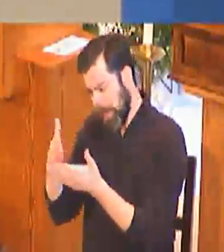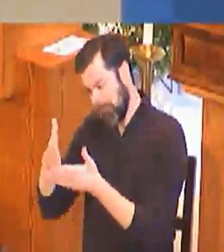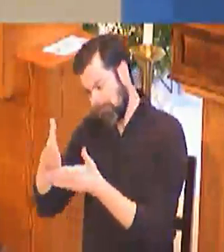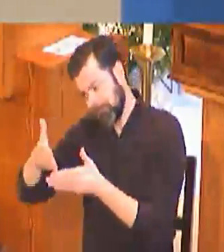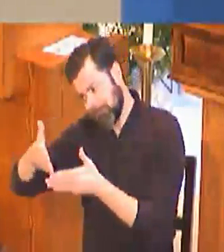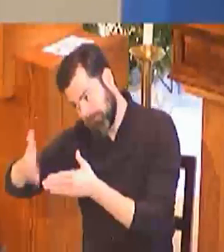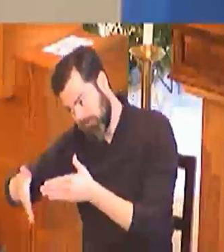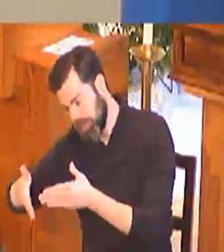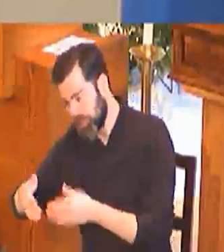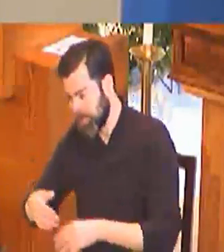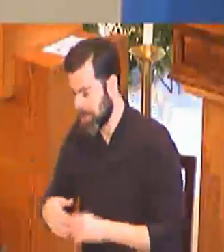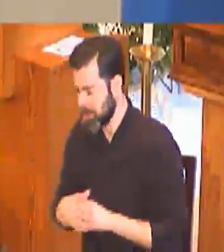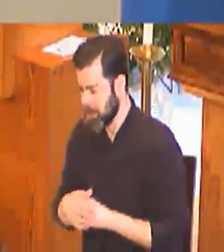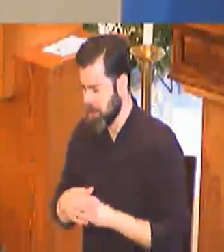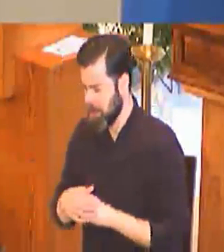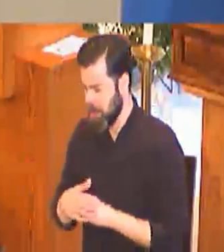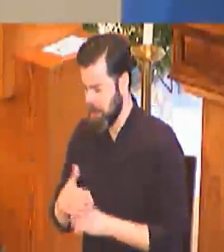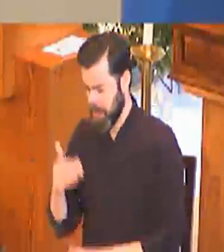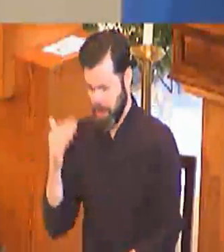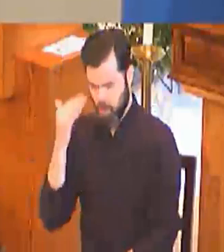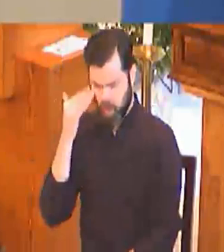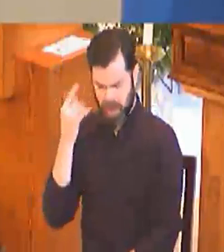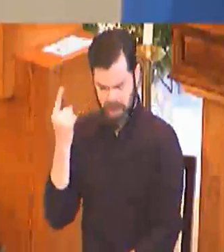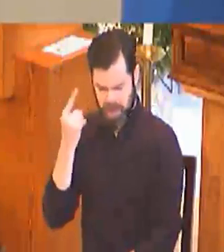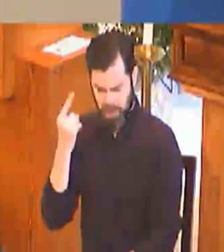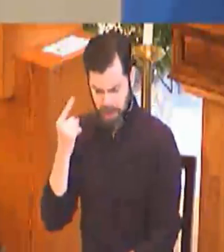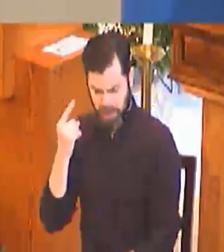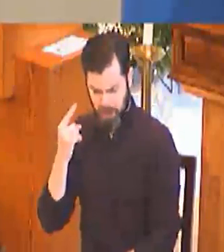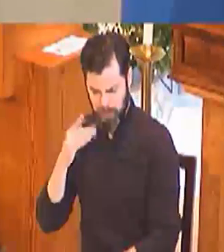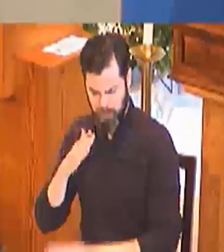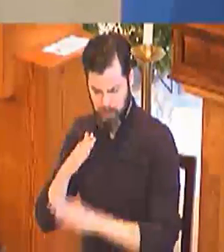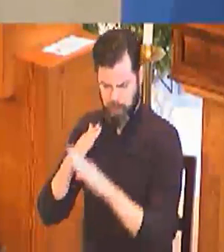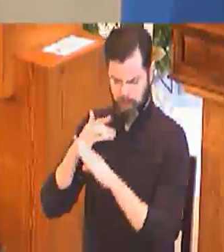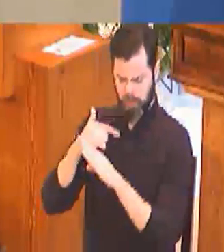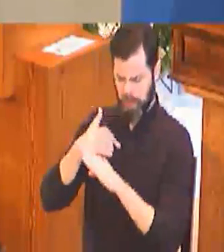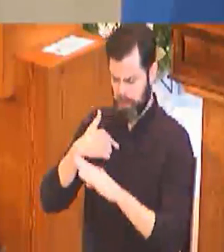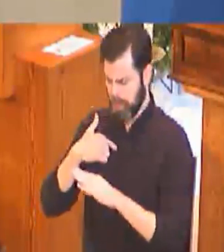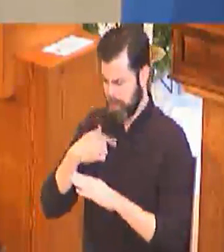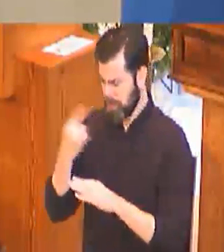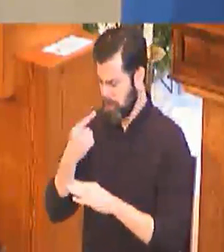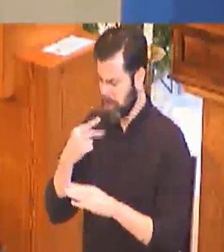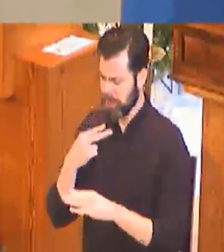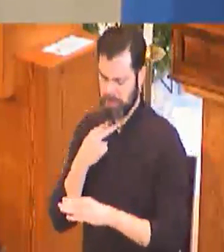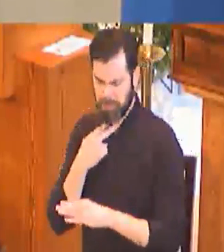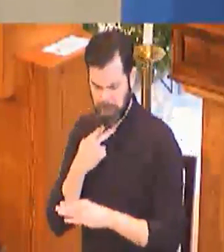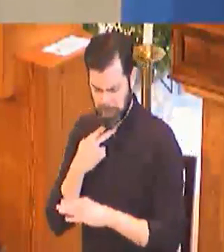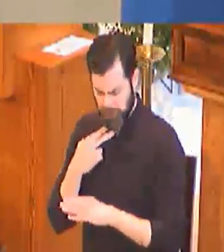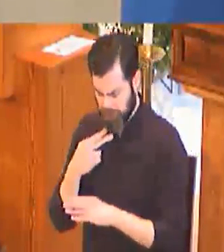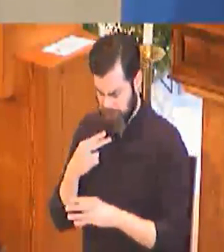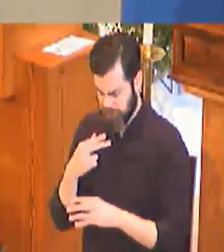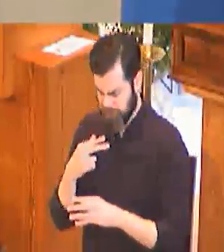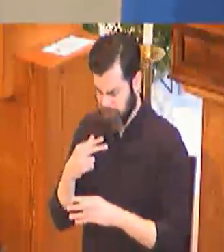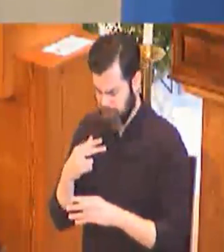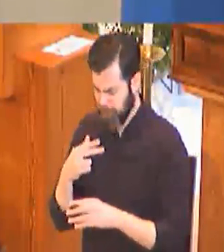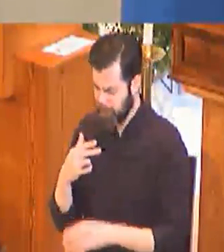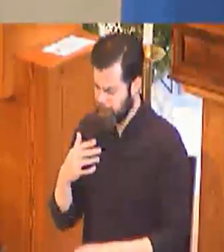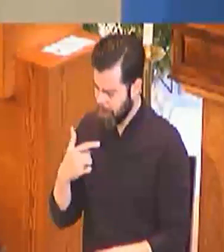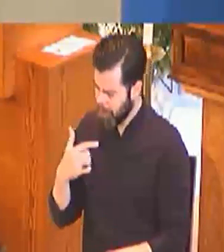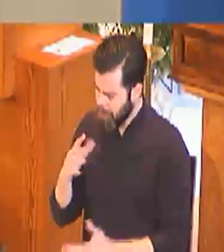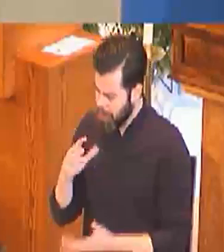awareness that something was holding me back from being who I was meant to be as a